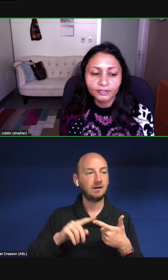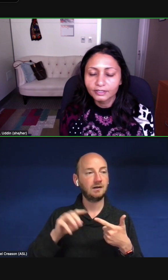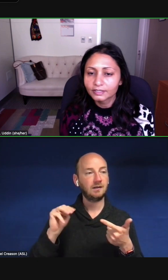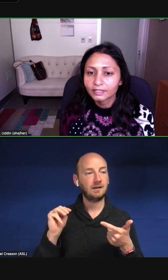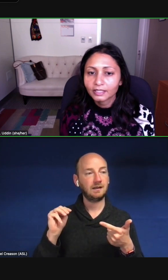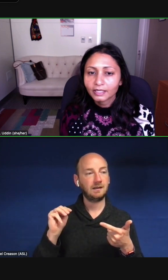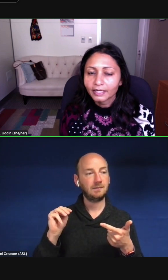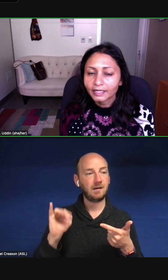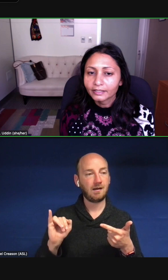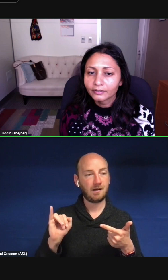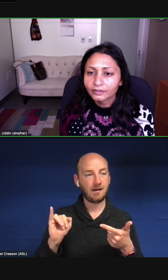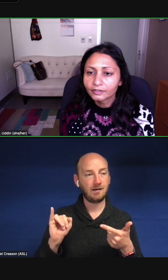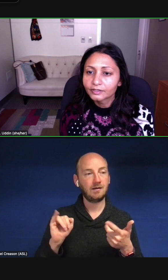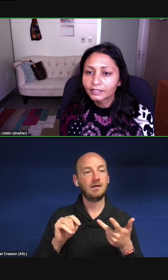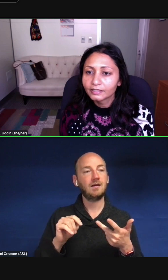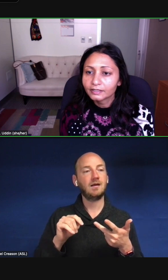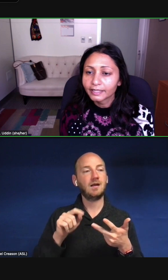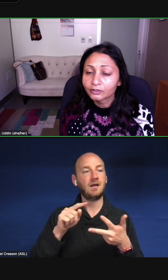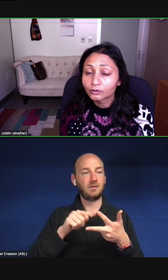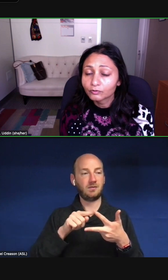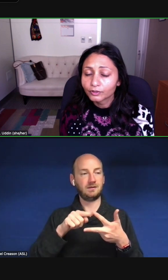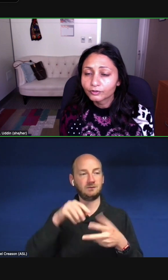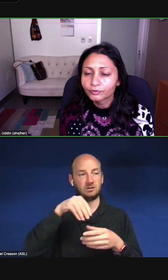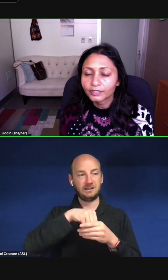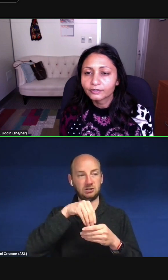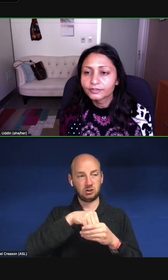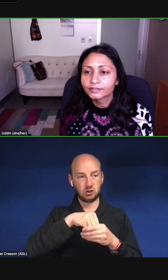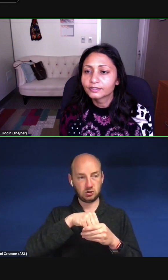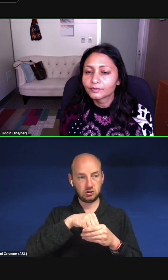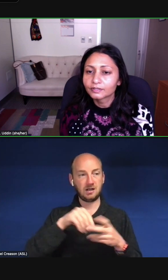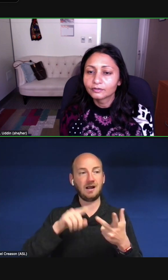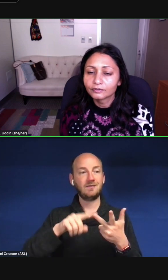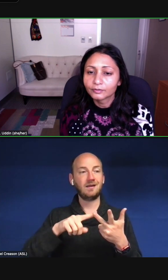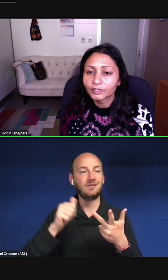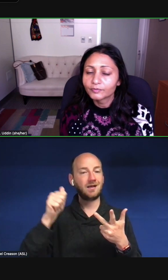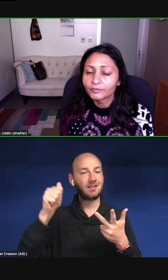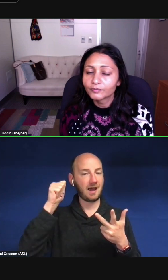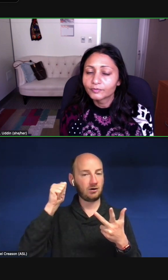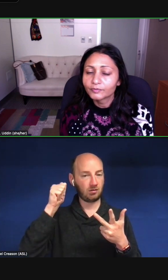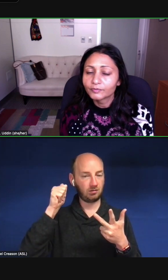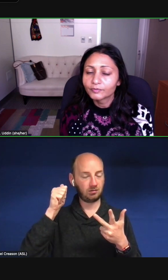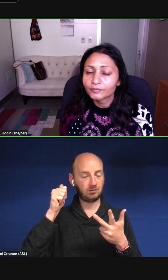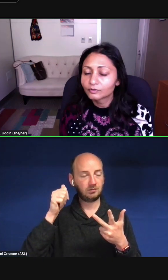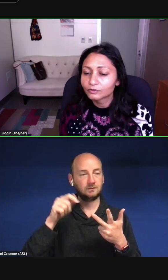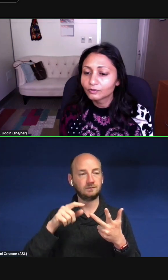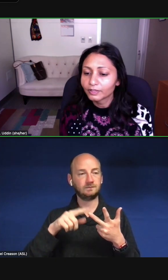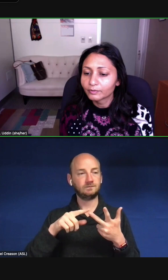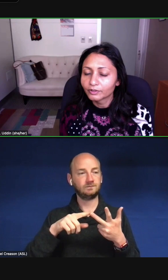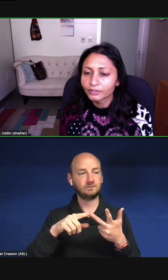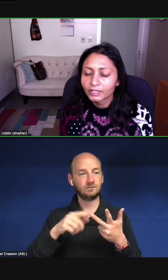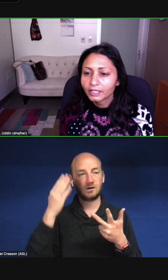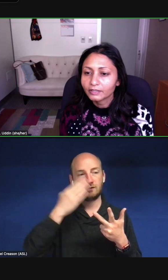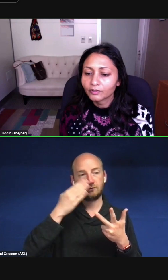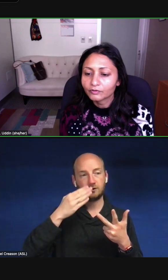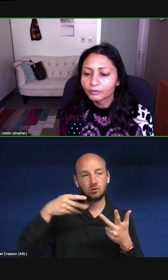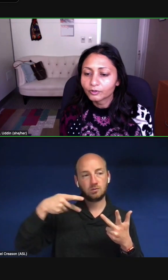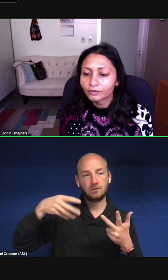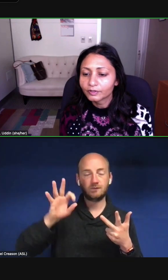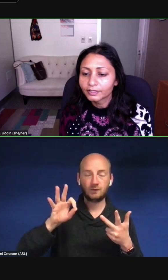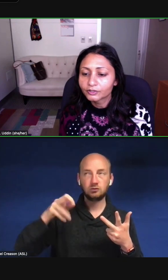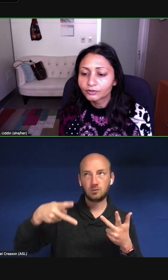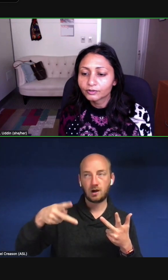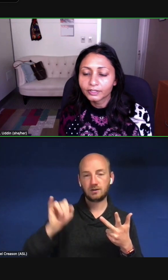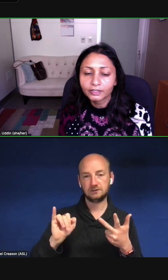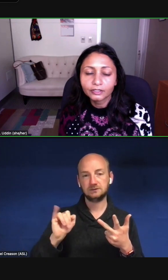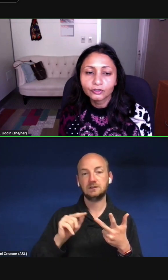directed processes. And on the other hand, the lateral frontoparietal systems, sometimes executive control networks, involved in